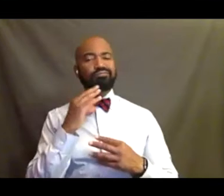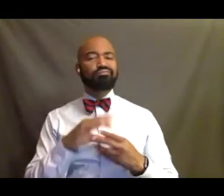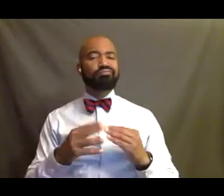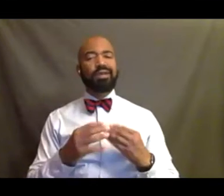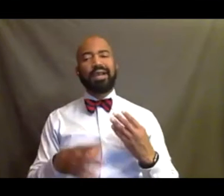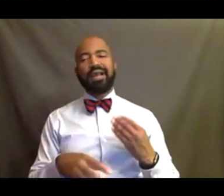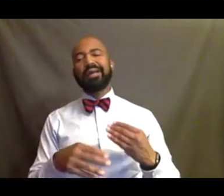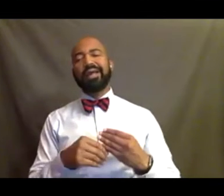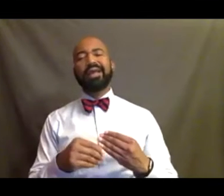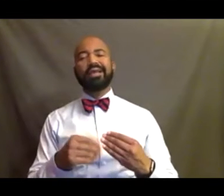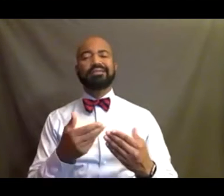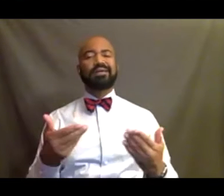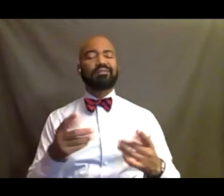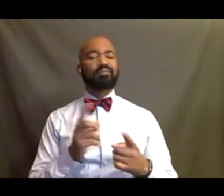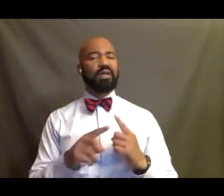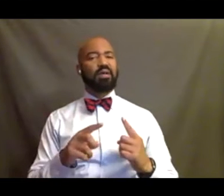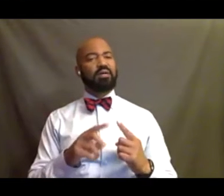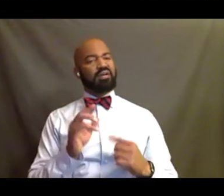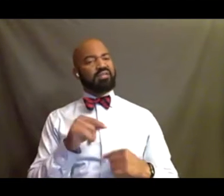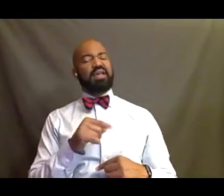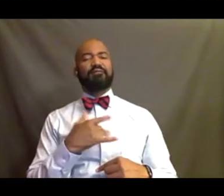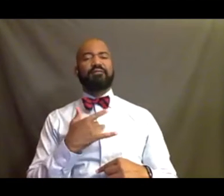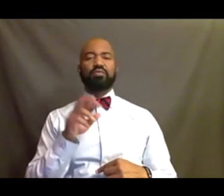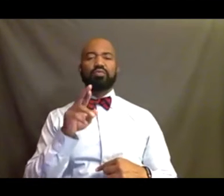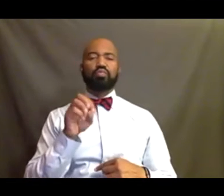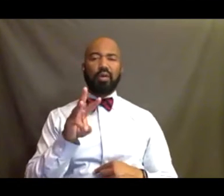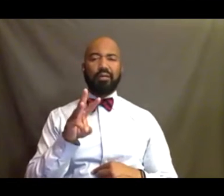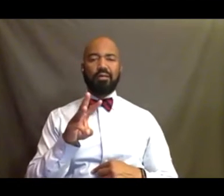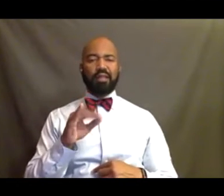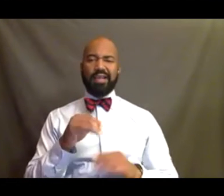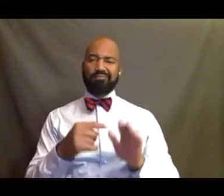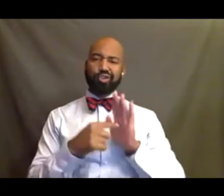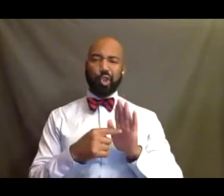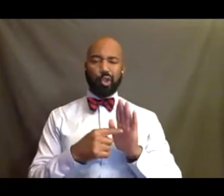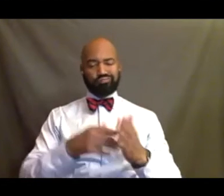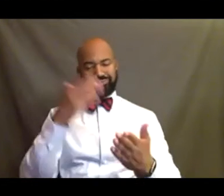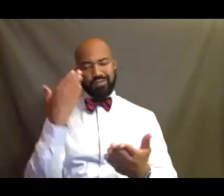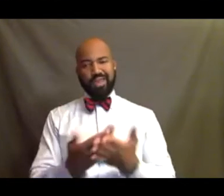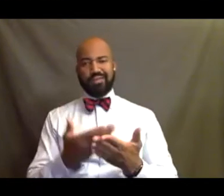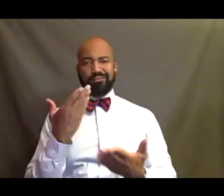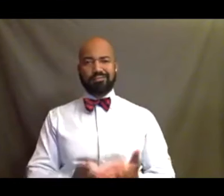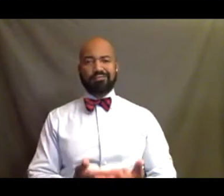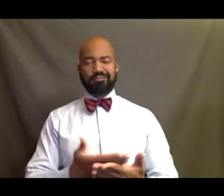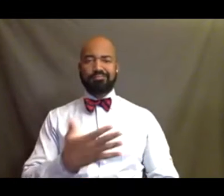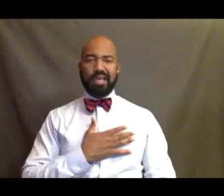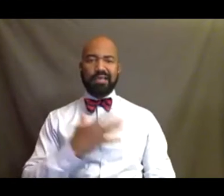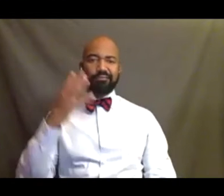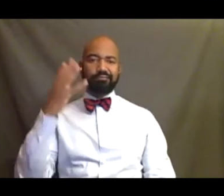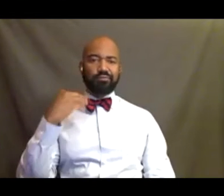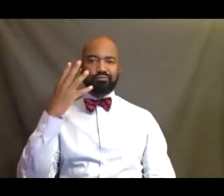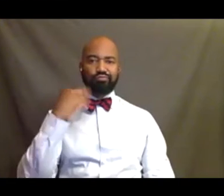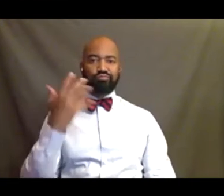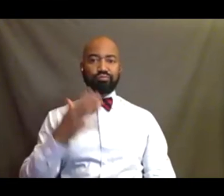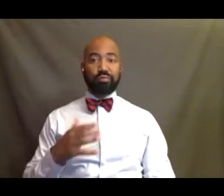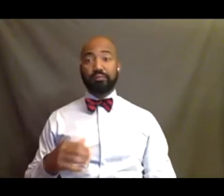but it's just like very, very like raw, and it's like, hey, here's some facts, but this is my experience. This is what the CDC